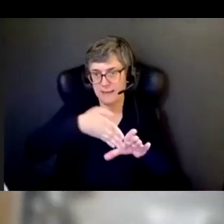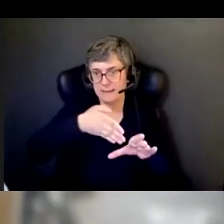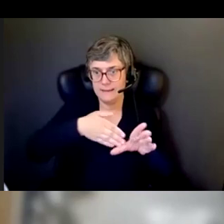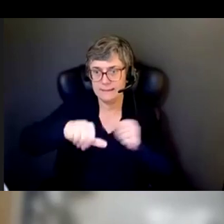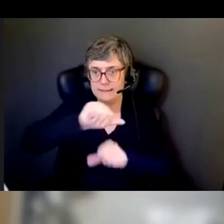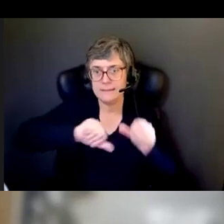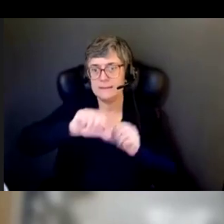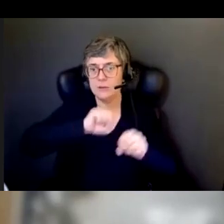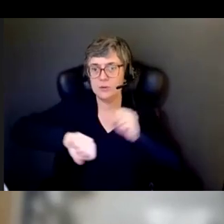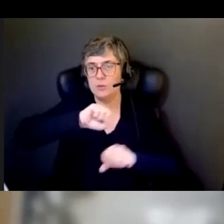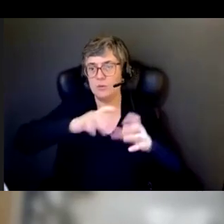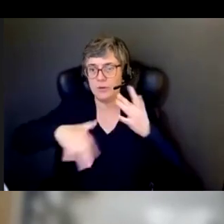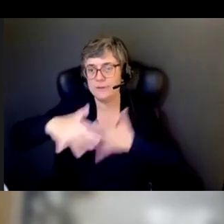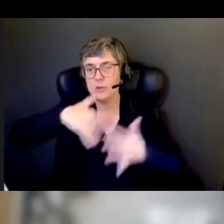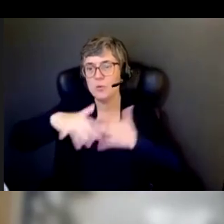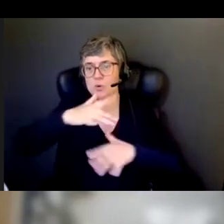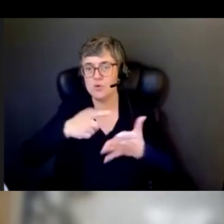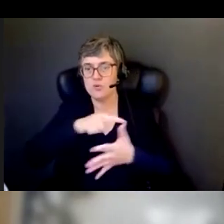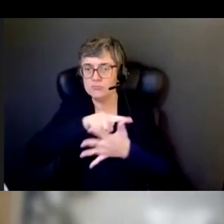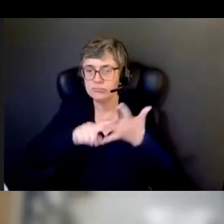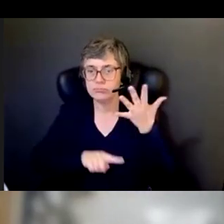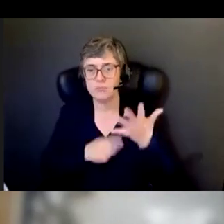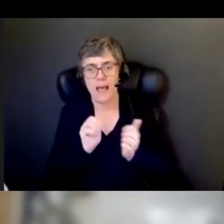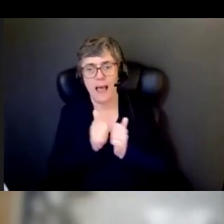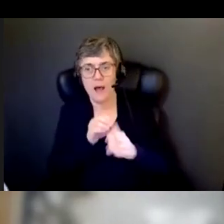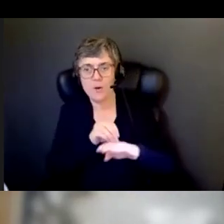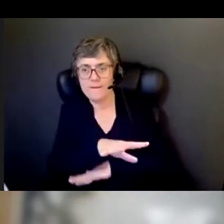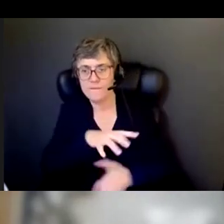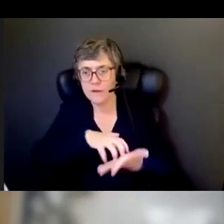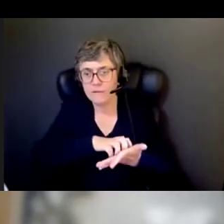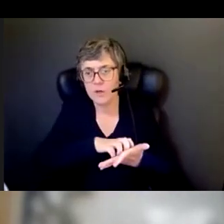are these dynamics so overlooked often? Yeah, so